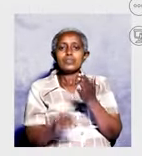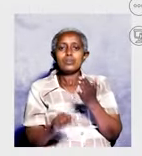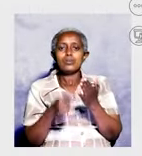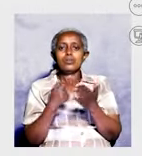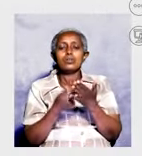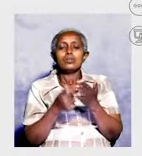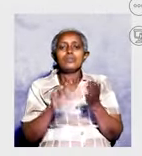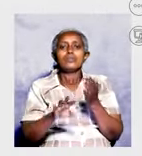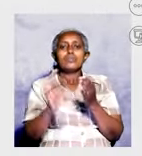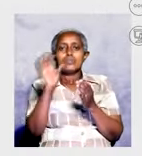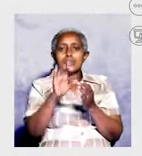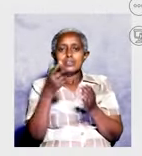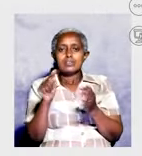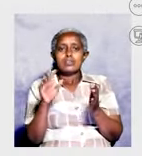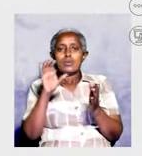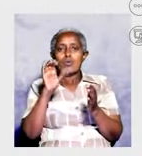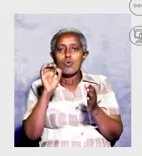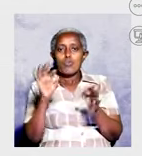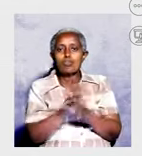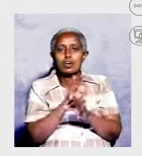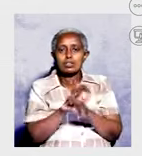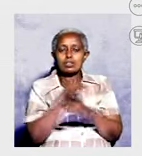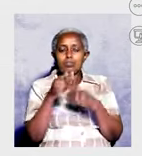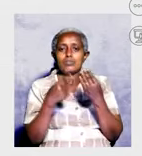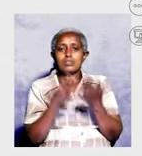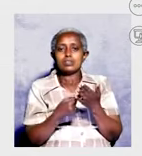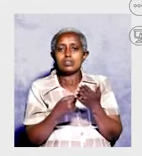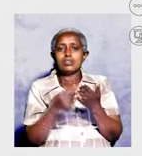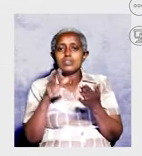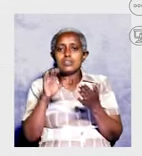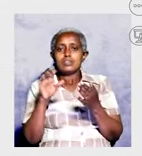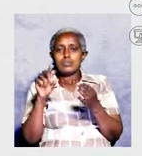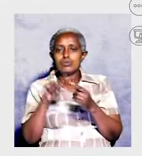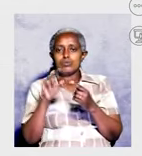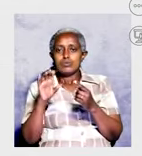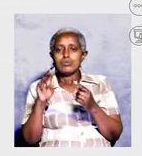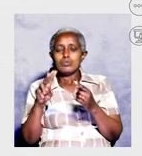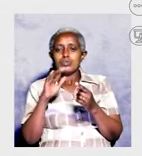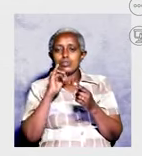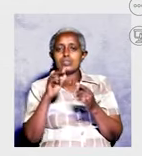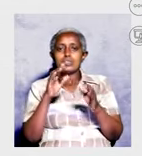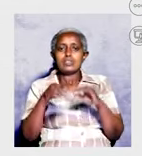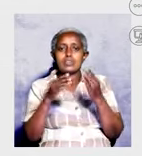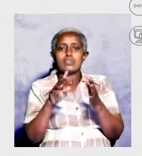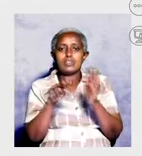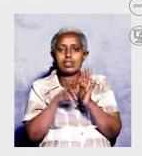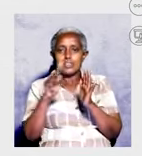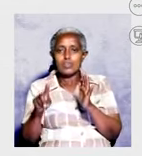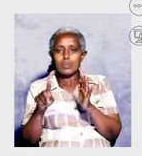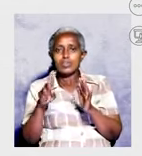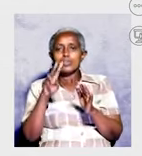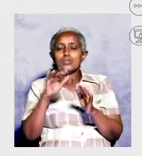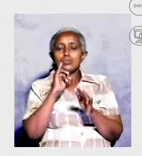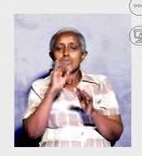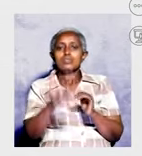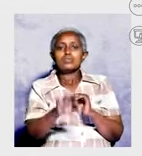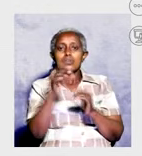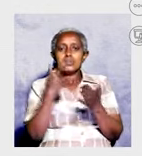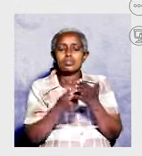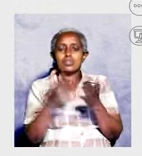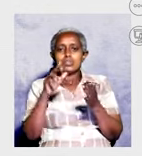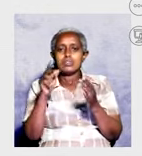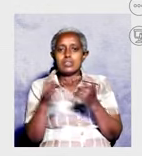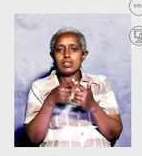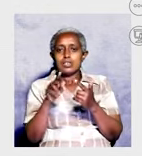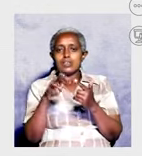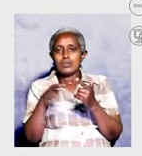to find the cofactor, simply the cofactor of C22 is given by this -1. 2 is found in the second row